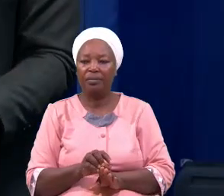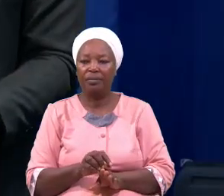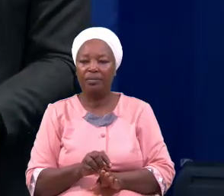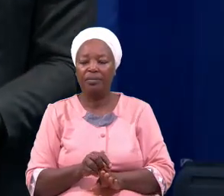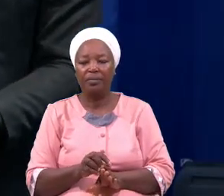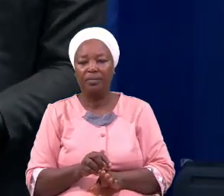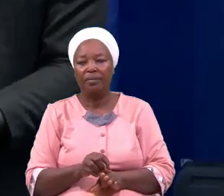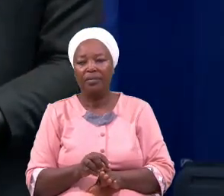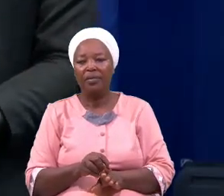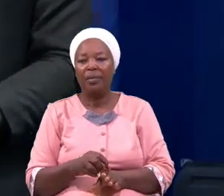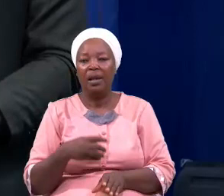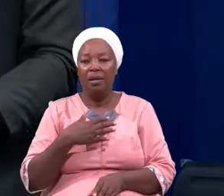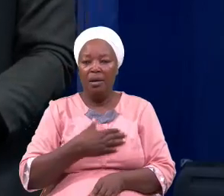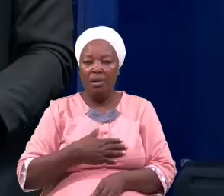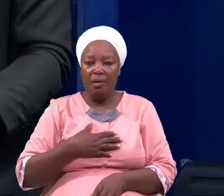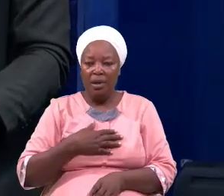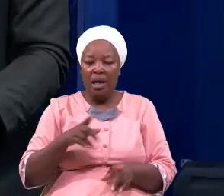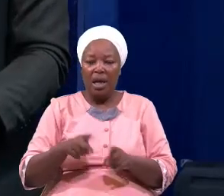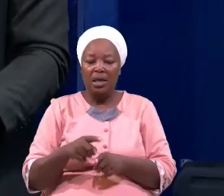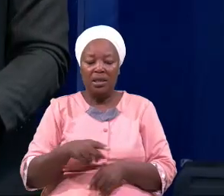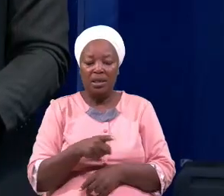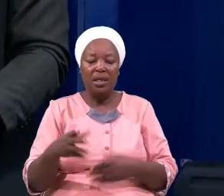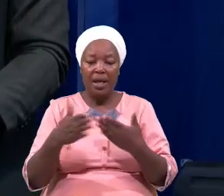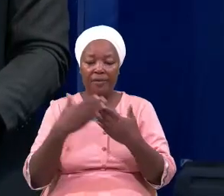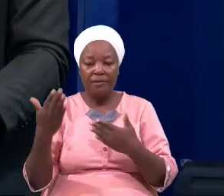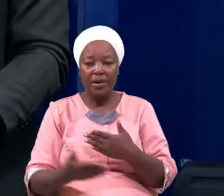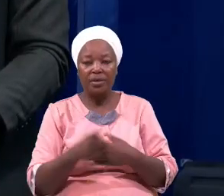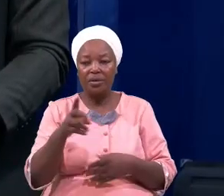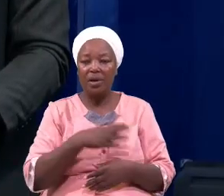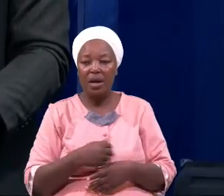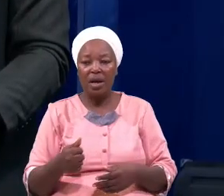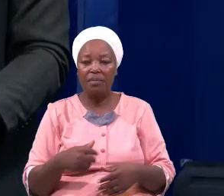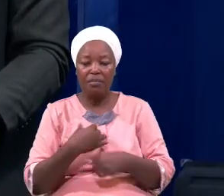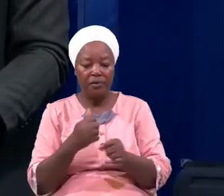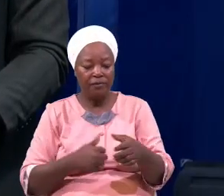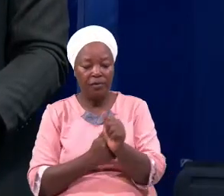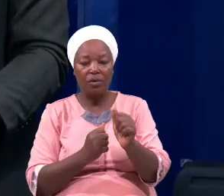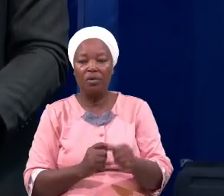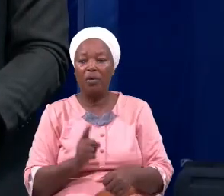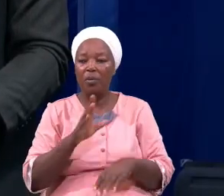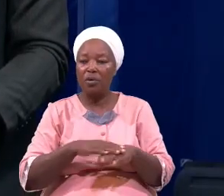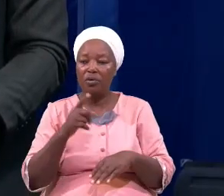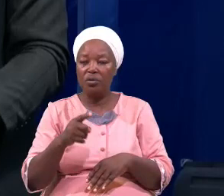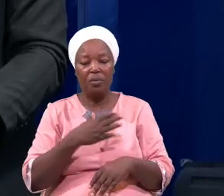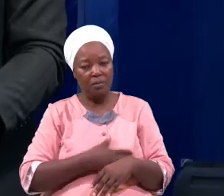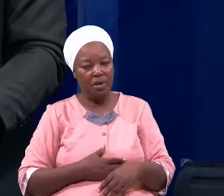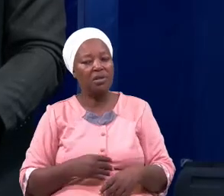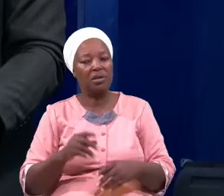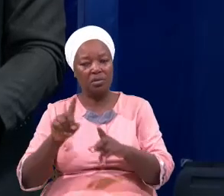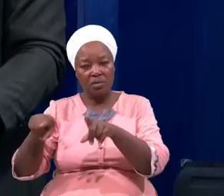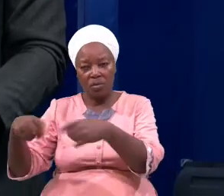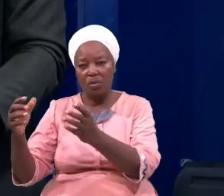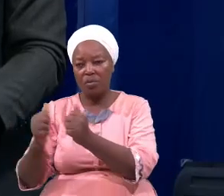Place as they invite you, as they follow you up, please respond and come for